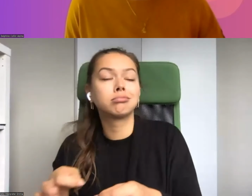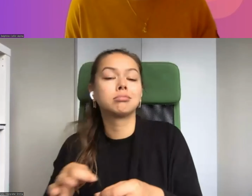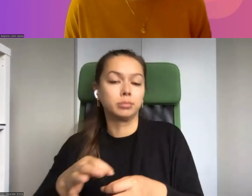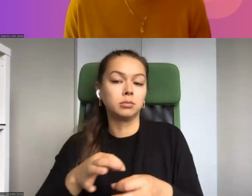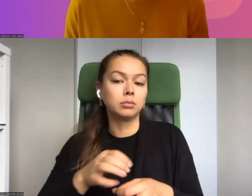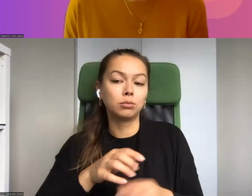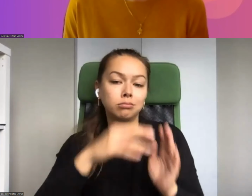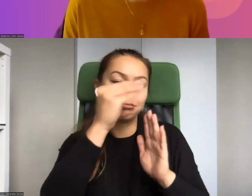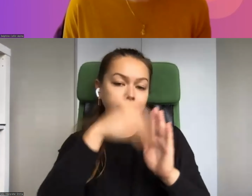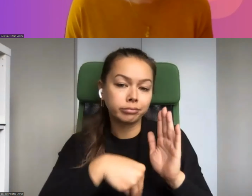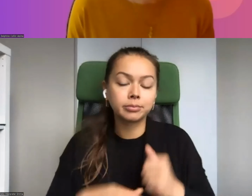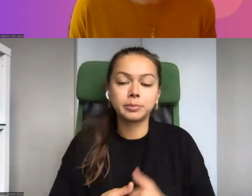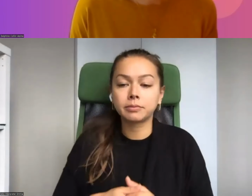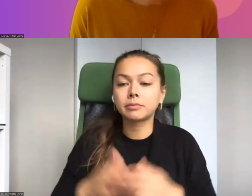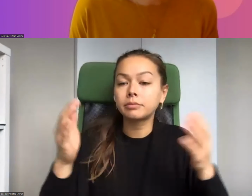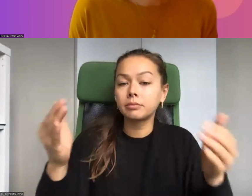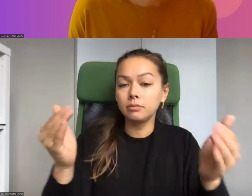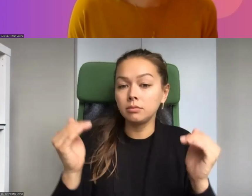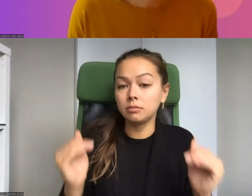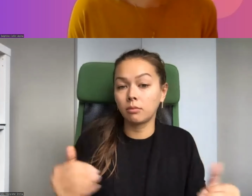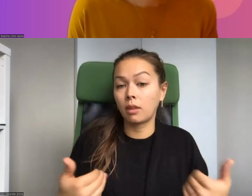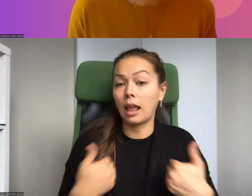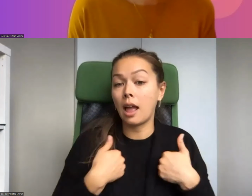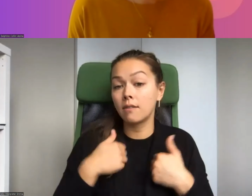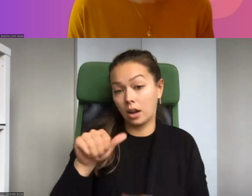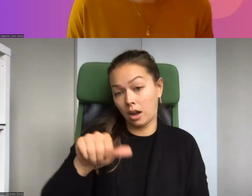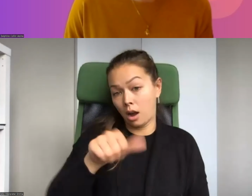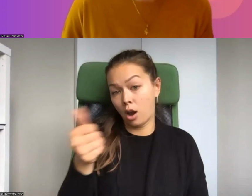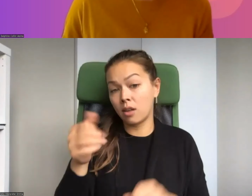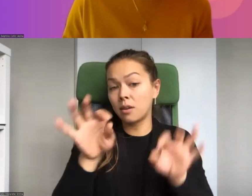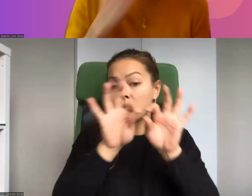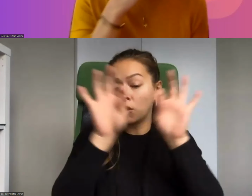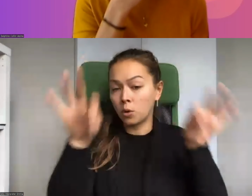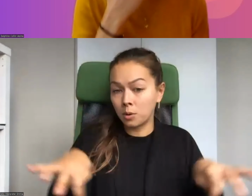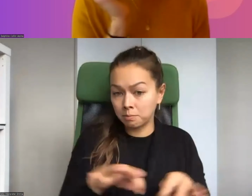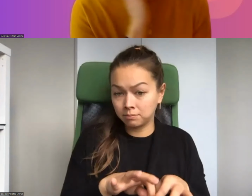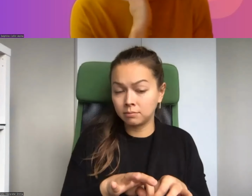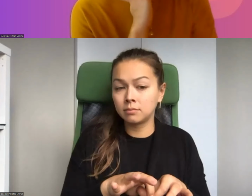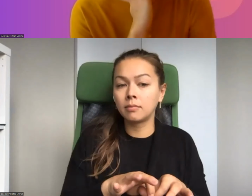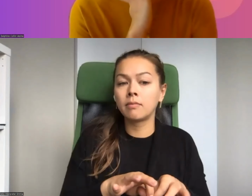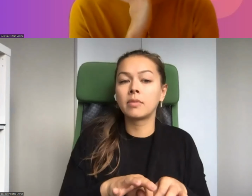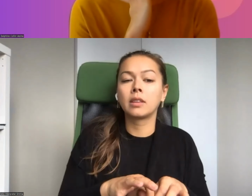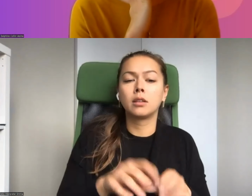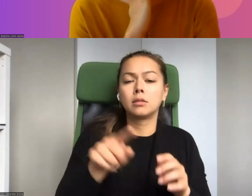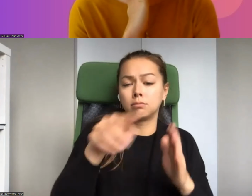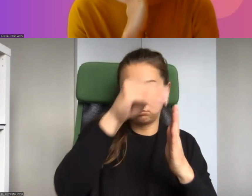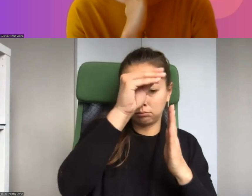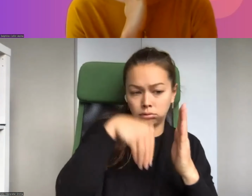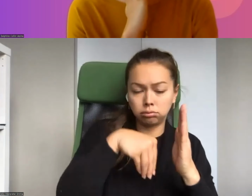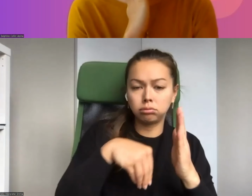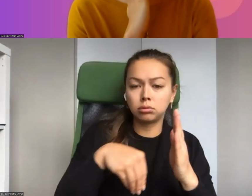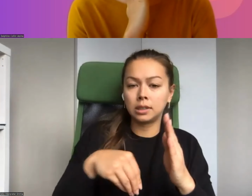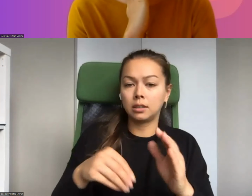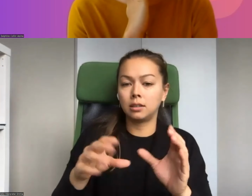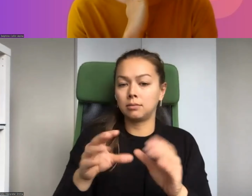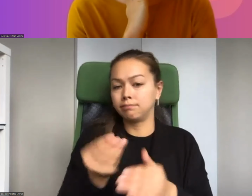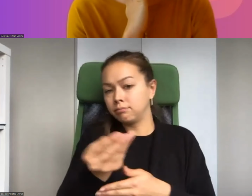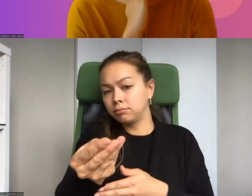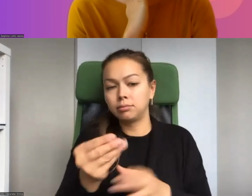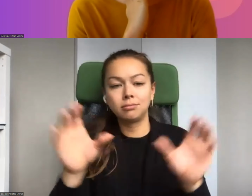that will allow you to access your participation certificate. So we'll be sending